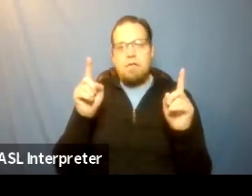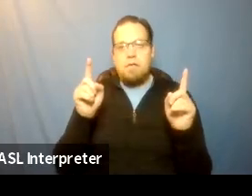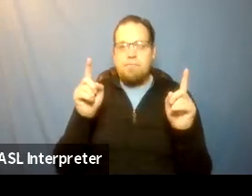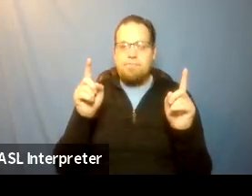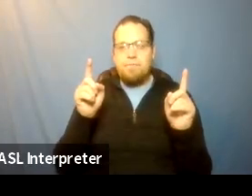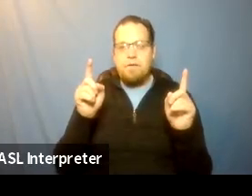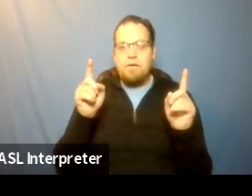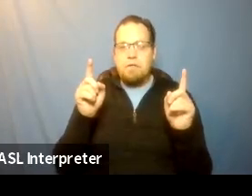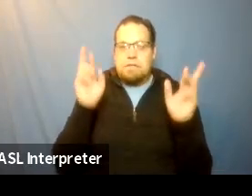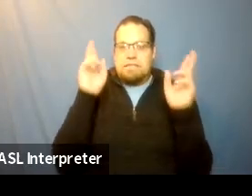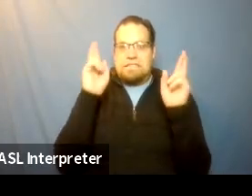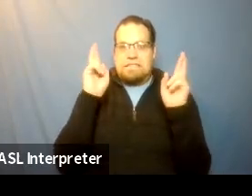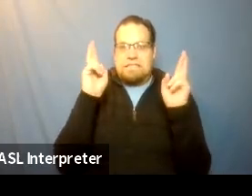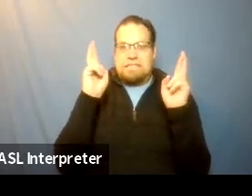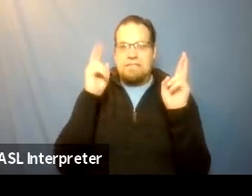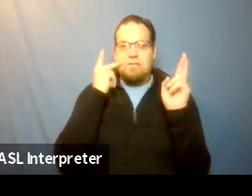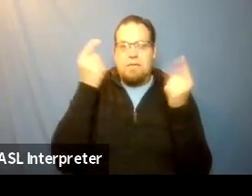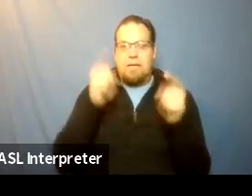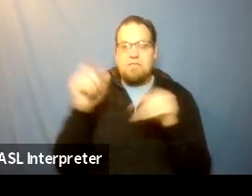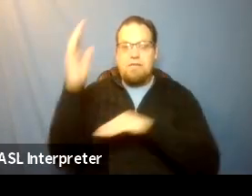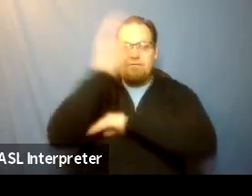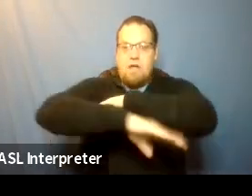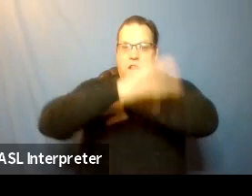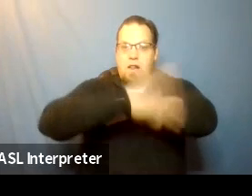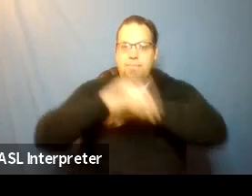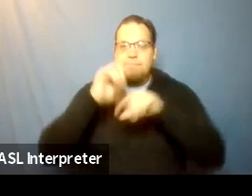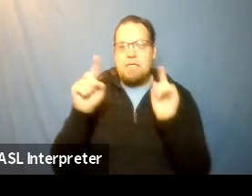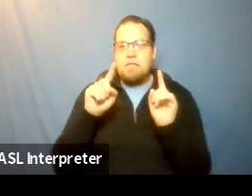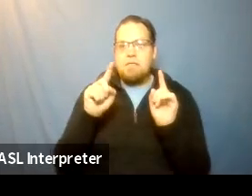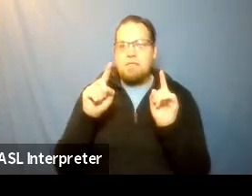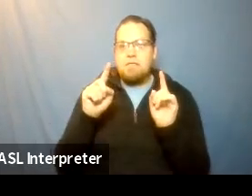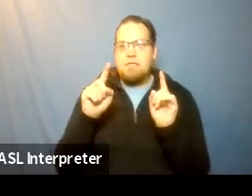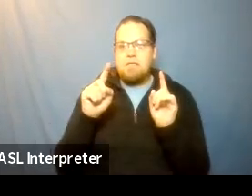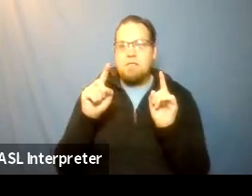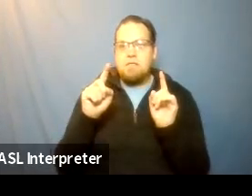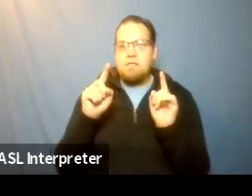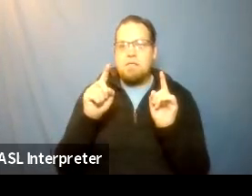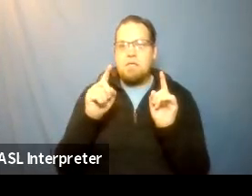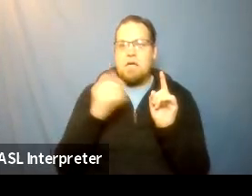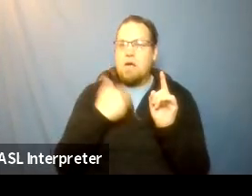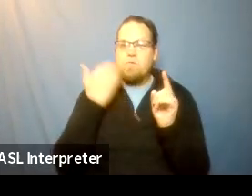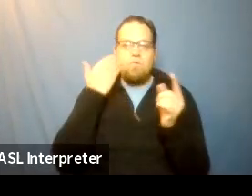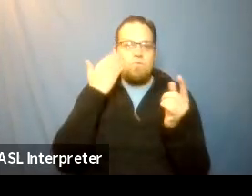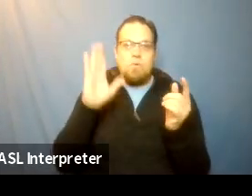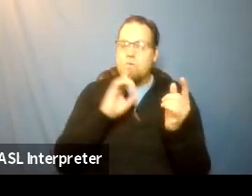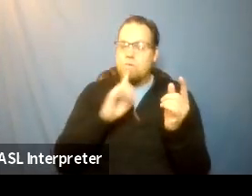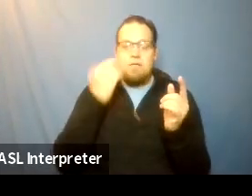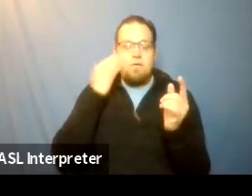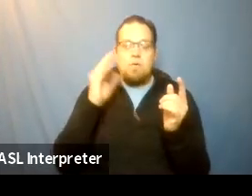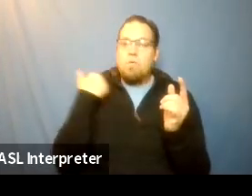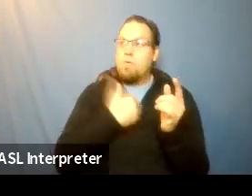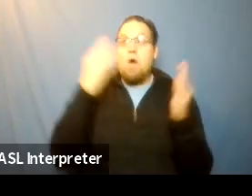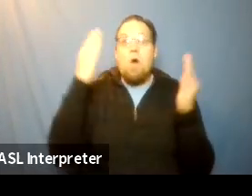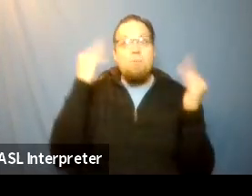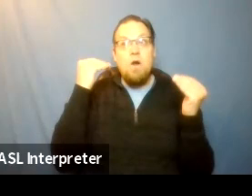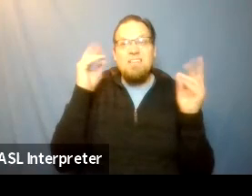fingers crossed. We'll see what happens in the fall. But I don't. I really don't know. We're hopeful, but we don't know.